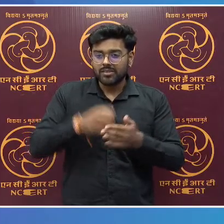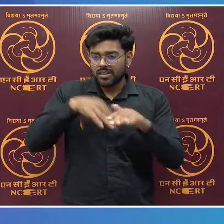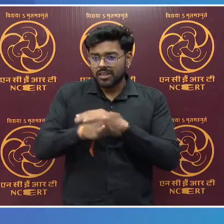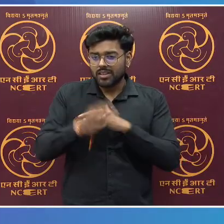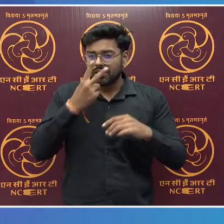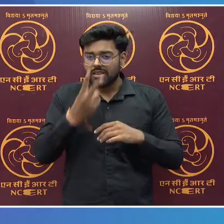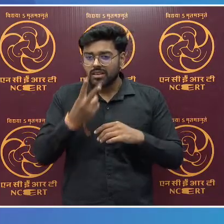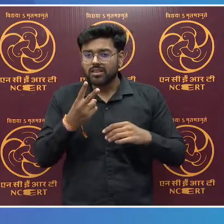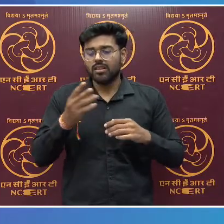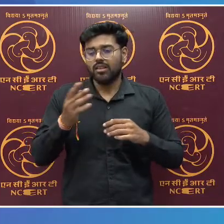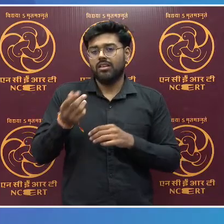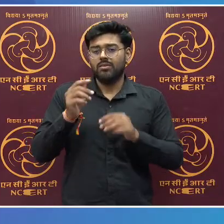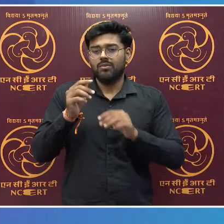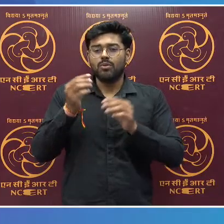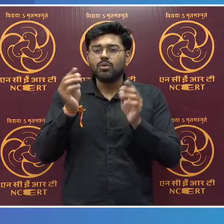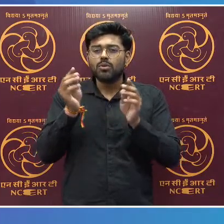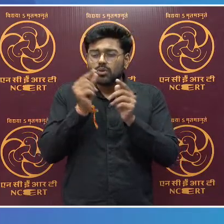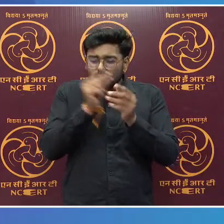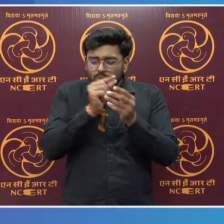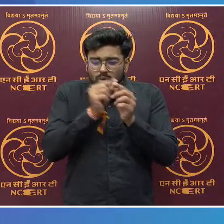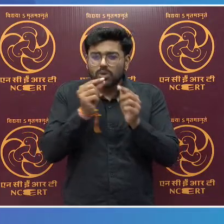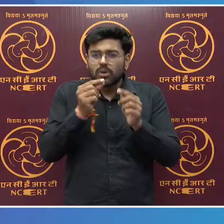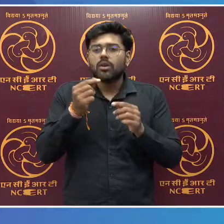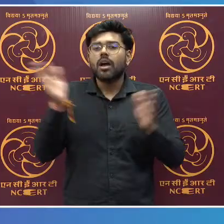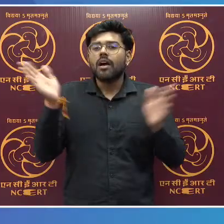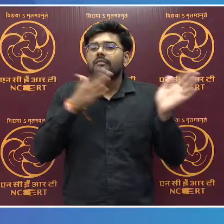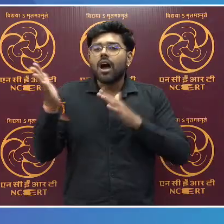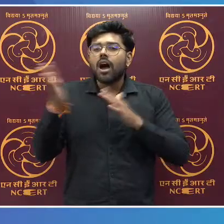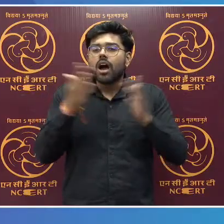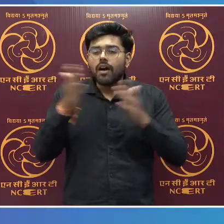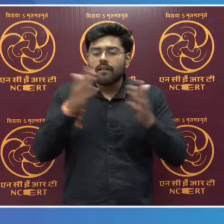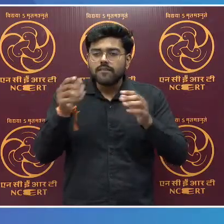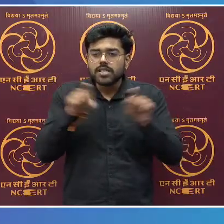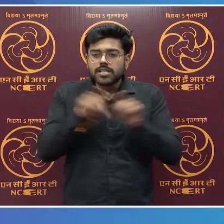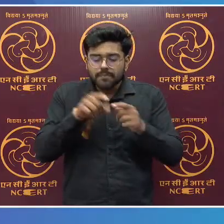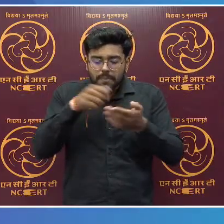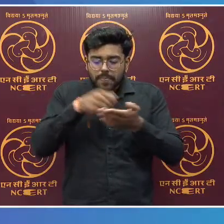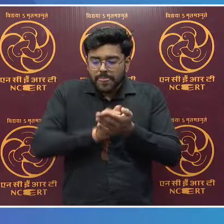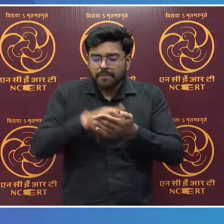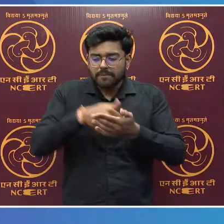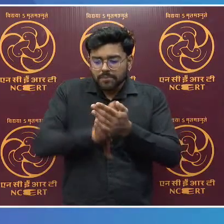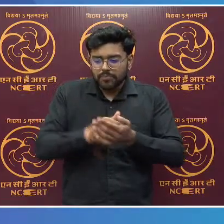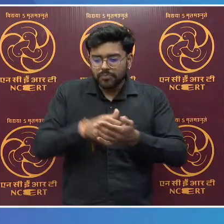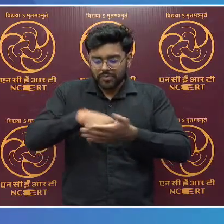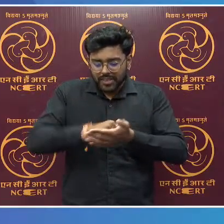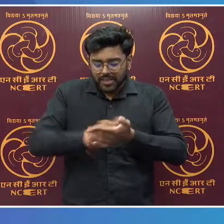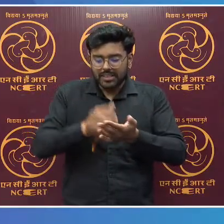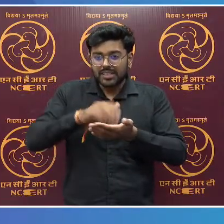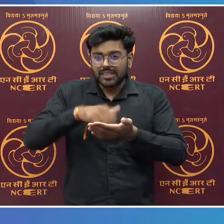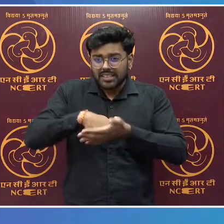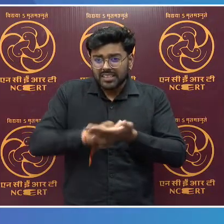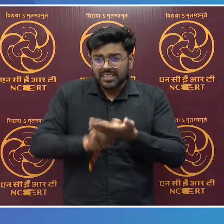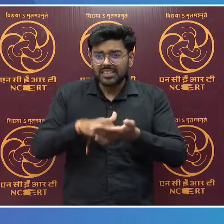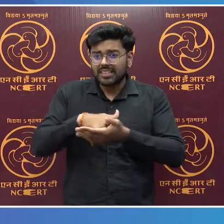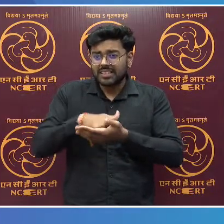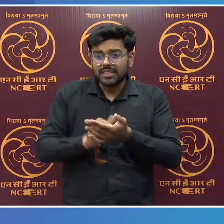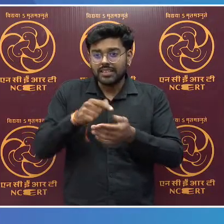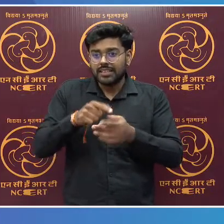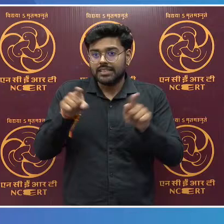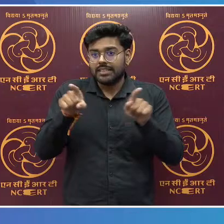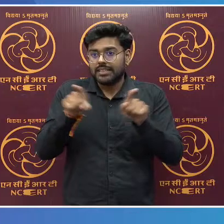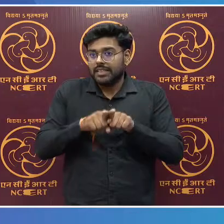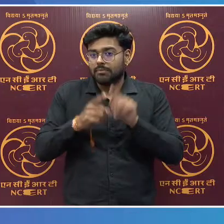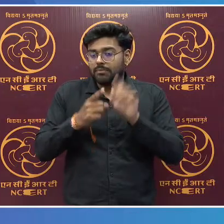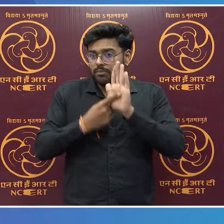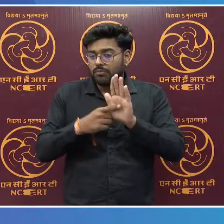small air holes which are present, right? And if I further move it, see the normal dough, it doesn't look like